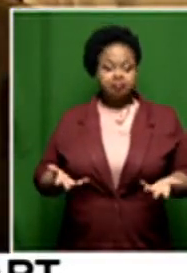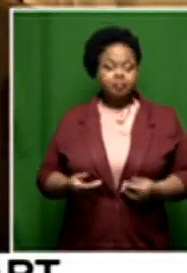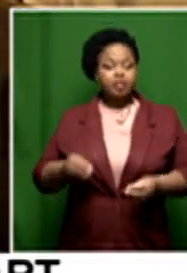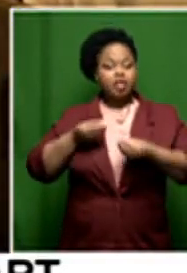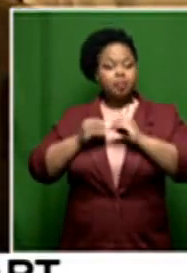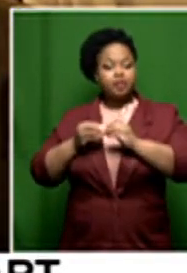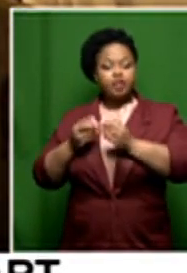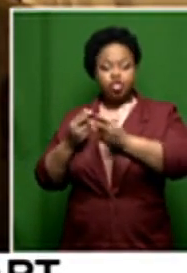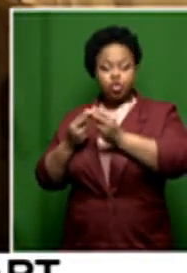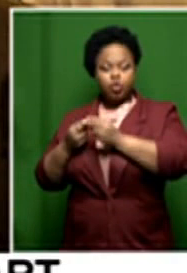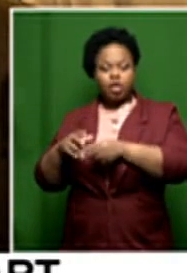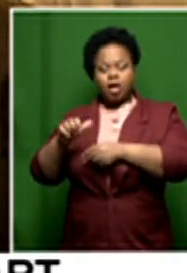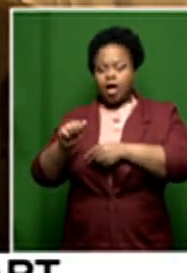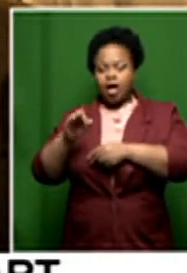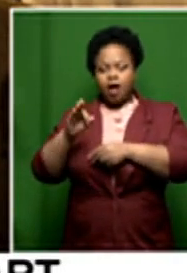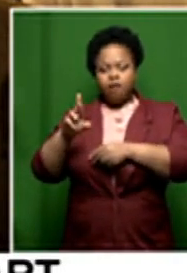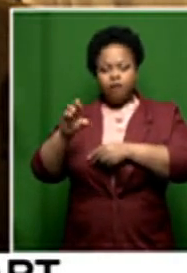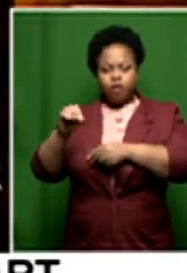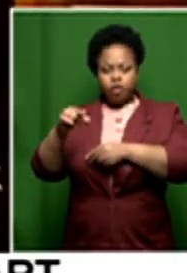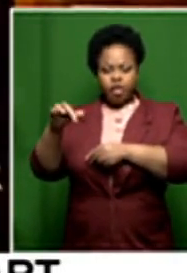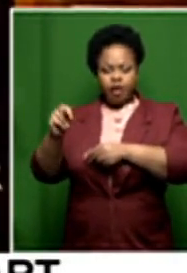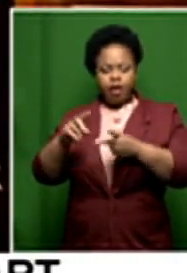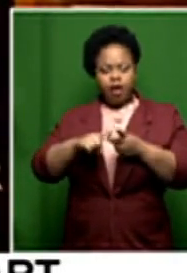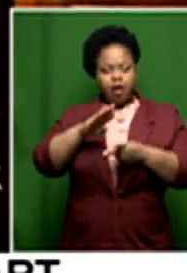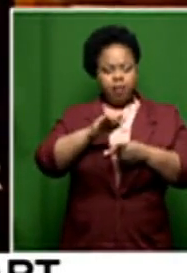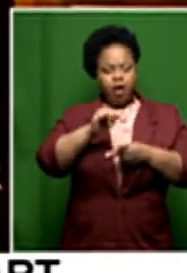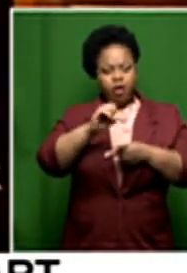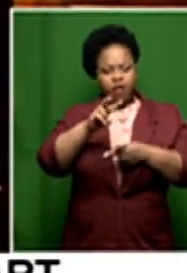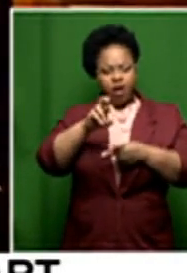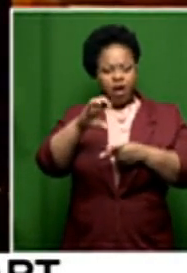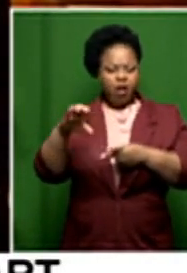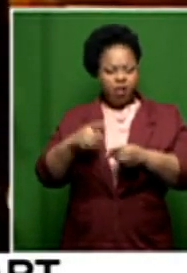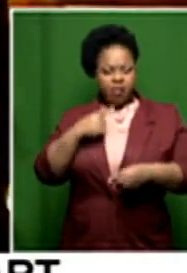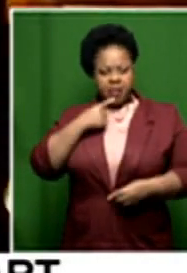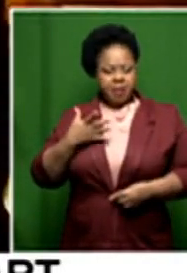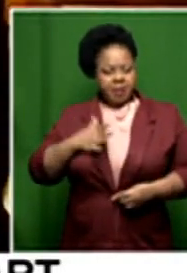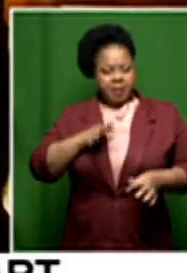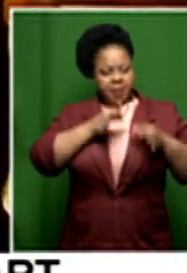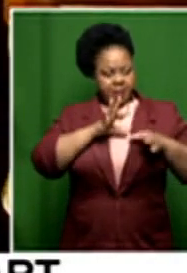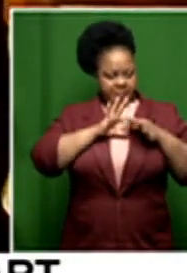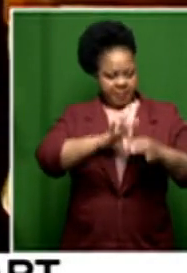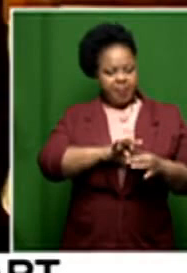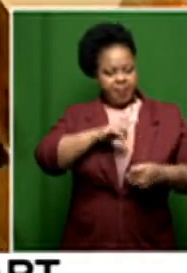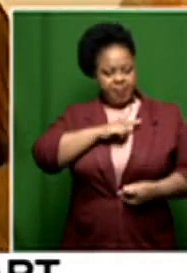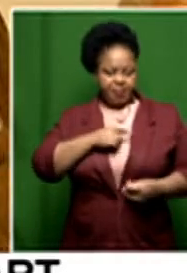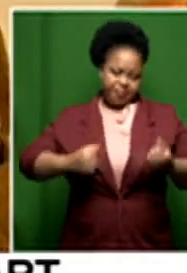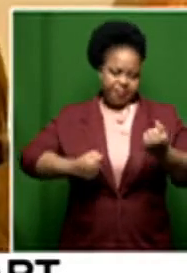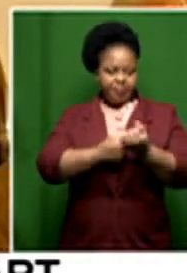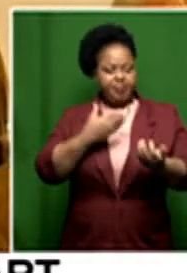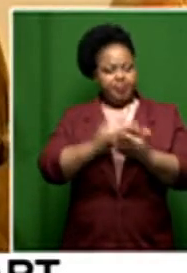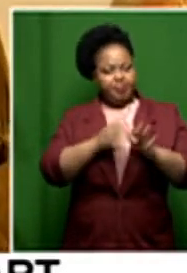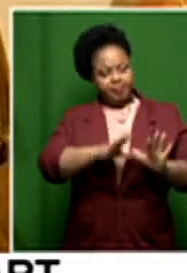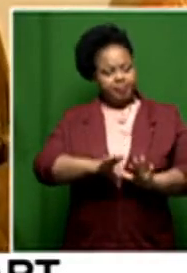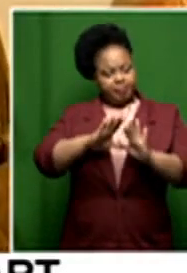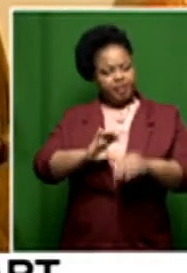the manufacturing units Afrigen and Biovac, the team is also seeking firm political commitments which guarantee support for the